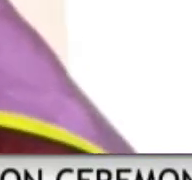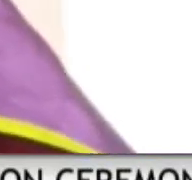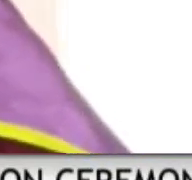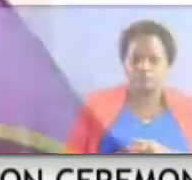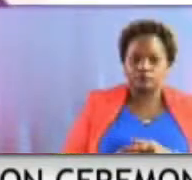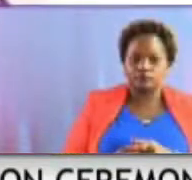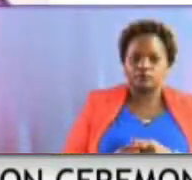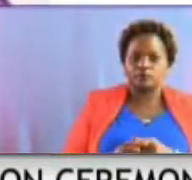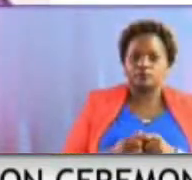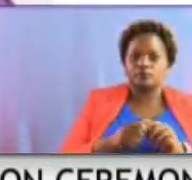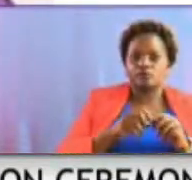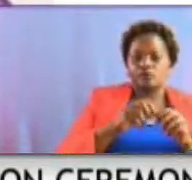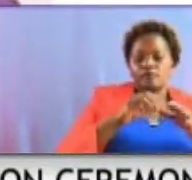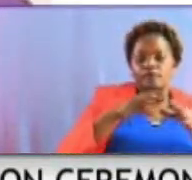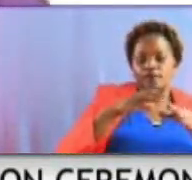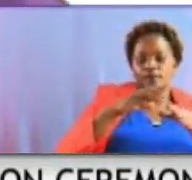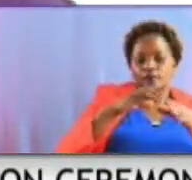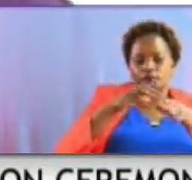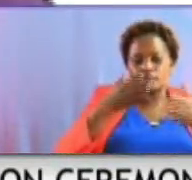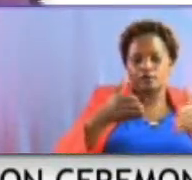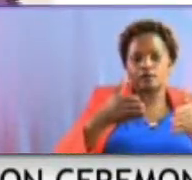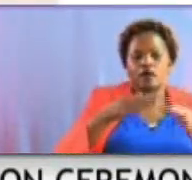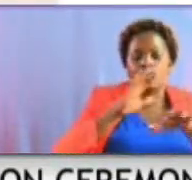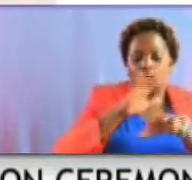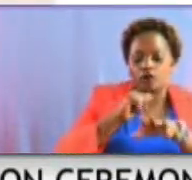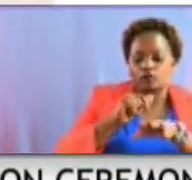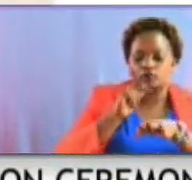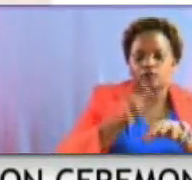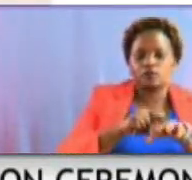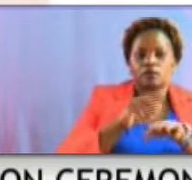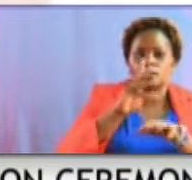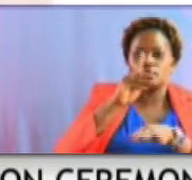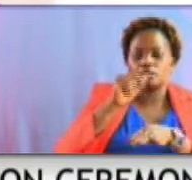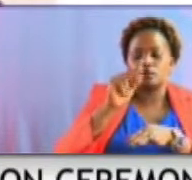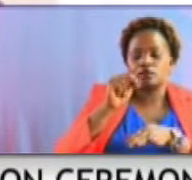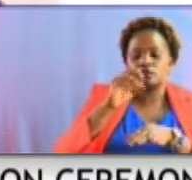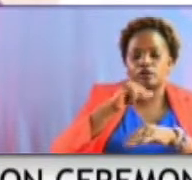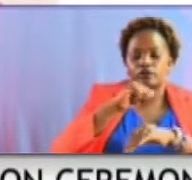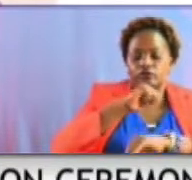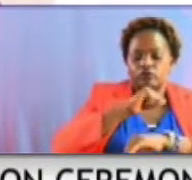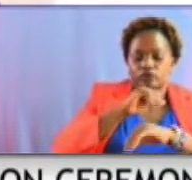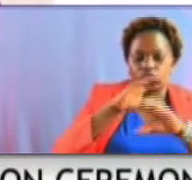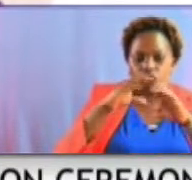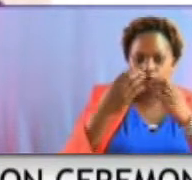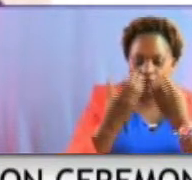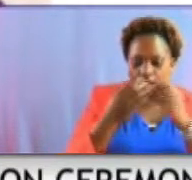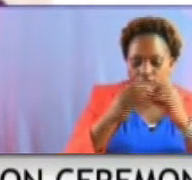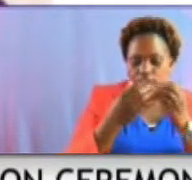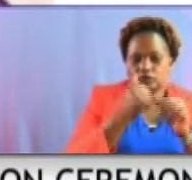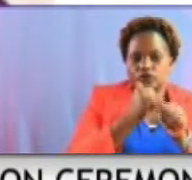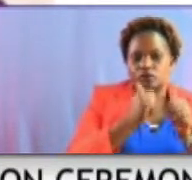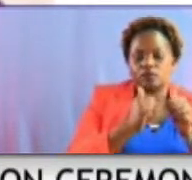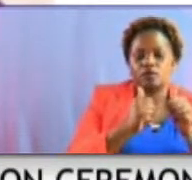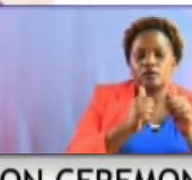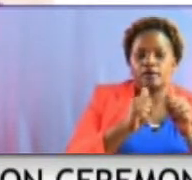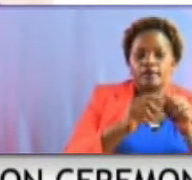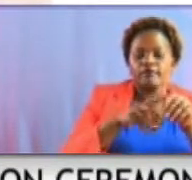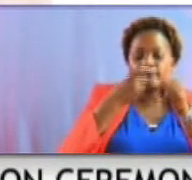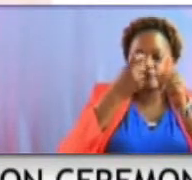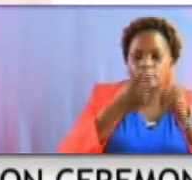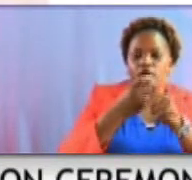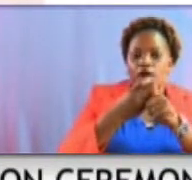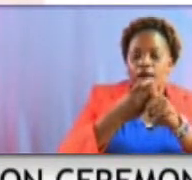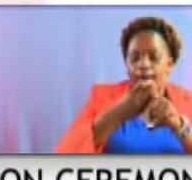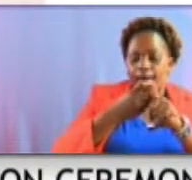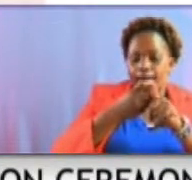Mr. Chancellor, sir, I now call upon the deans of schools to present candidates for the conferment of